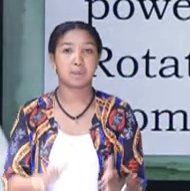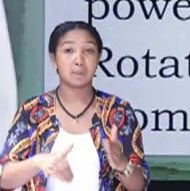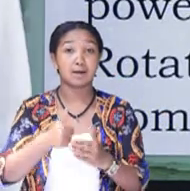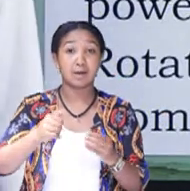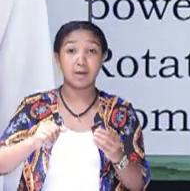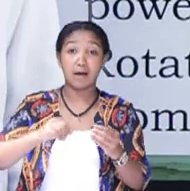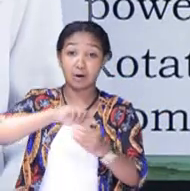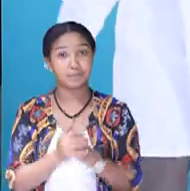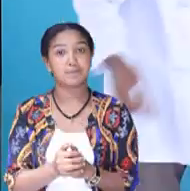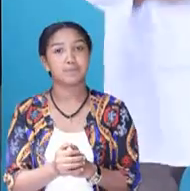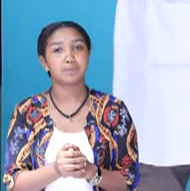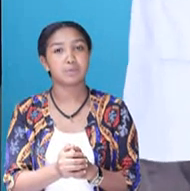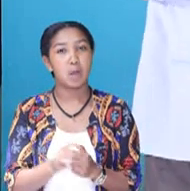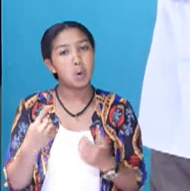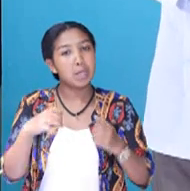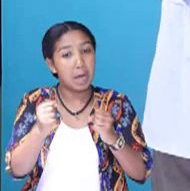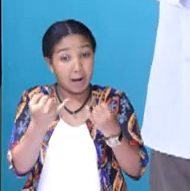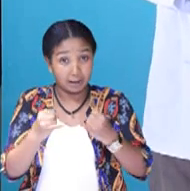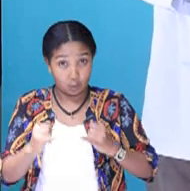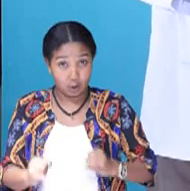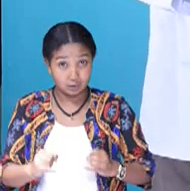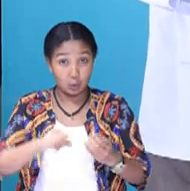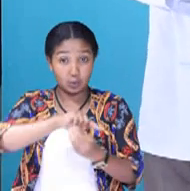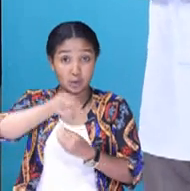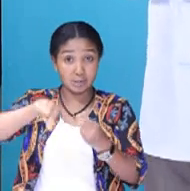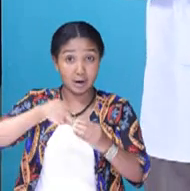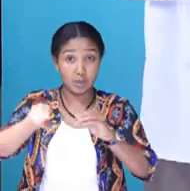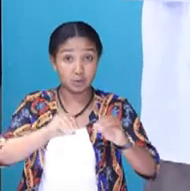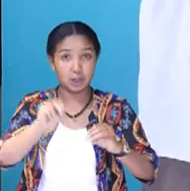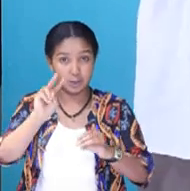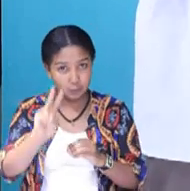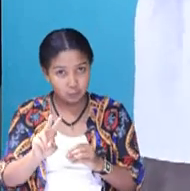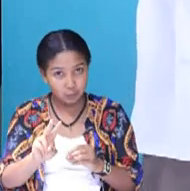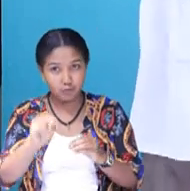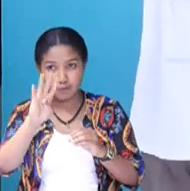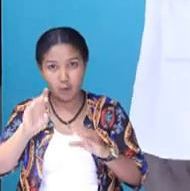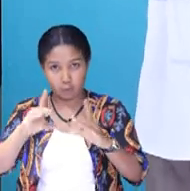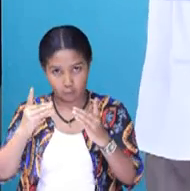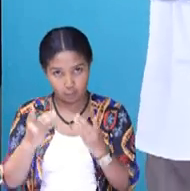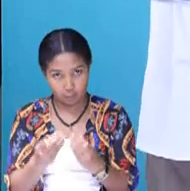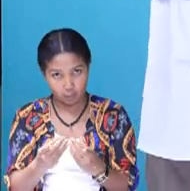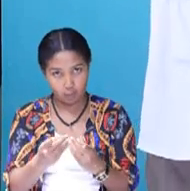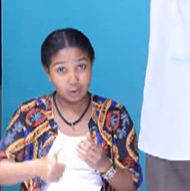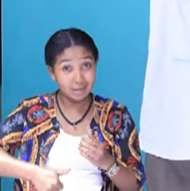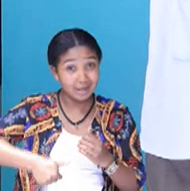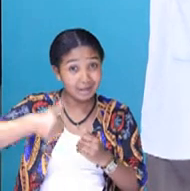under rotational motion, or we can categorize rotational motion into 4, or the